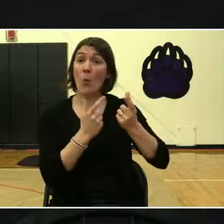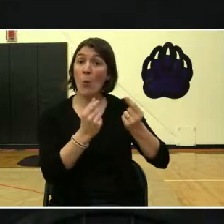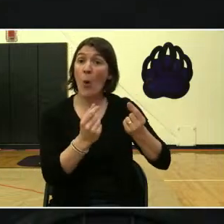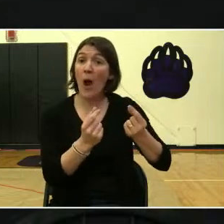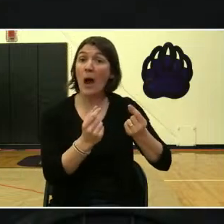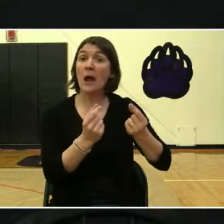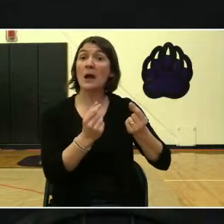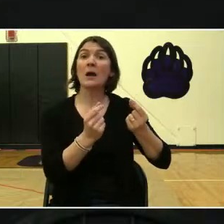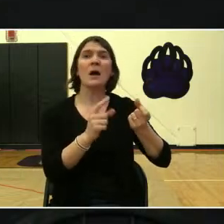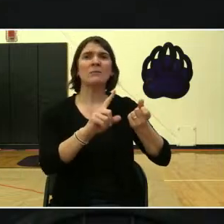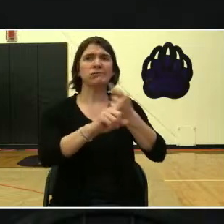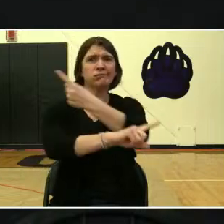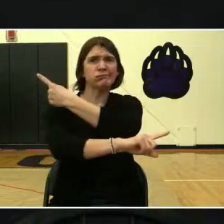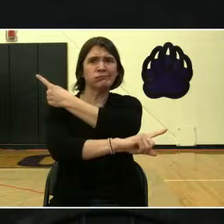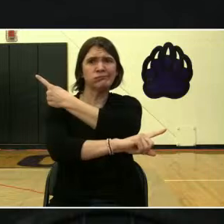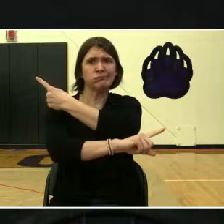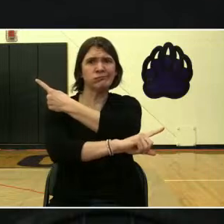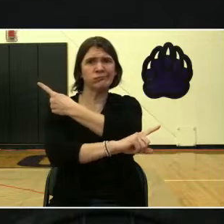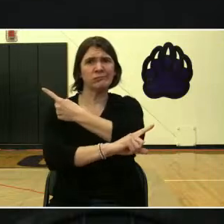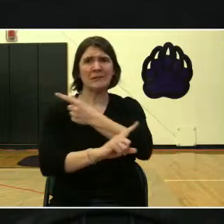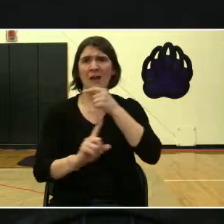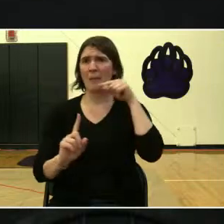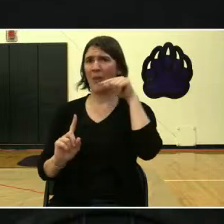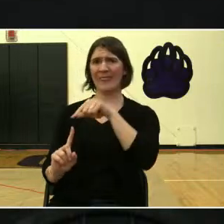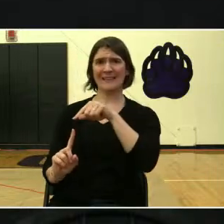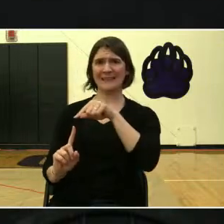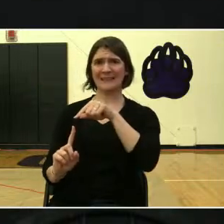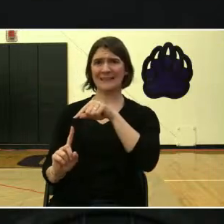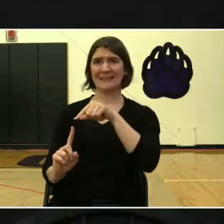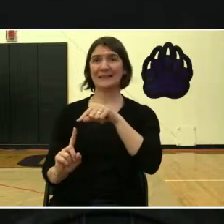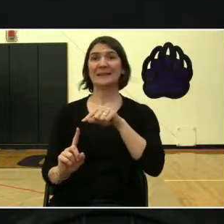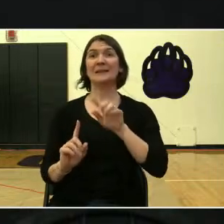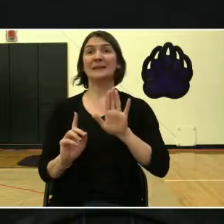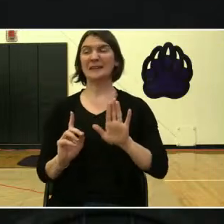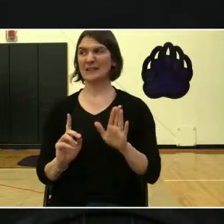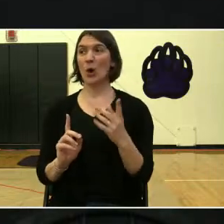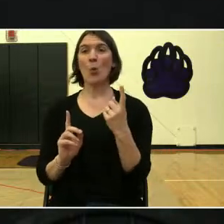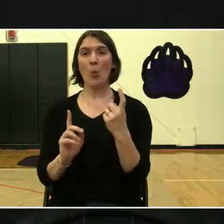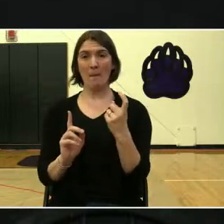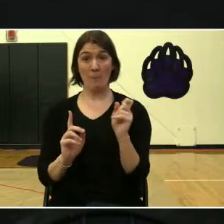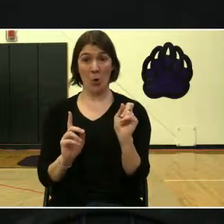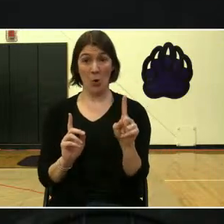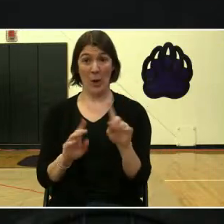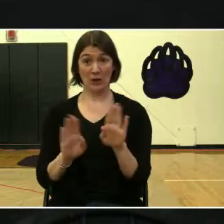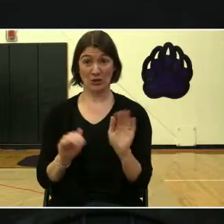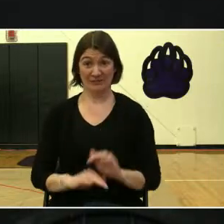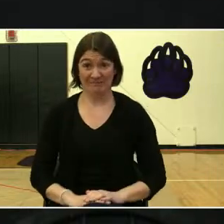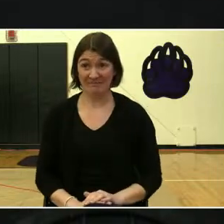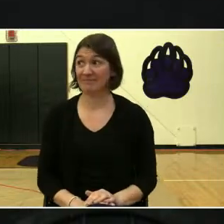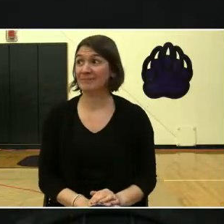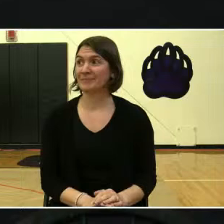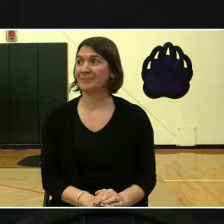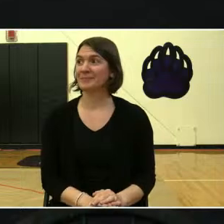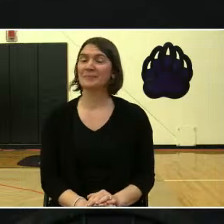is significantly beyond the scope of that inquiry one more question and answer about that topic